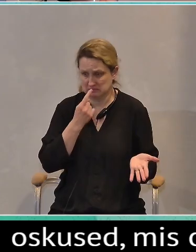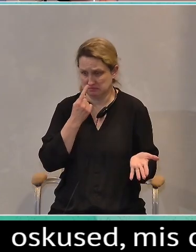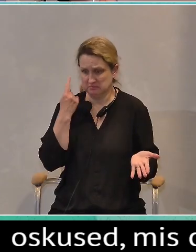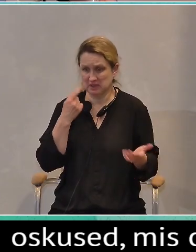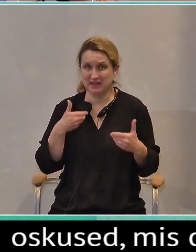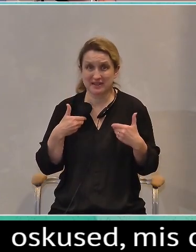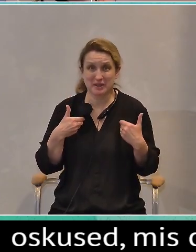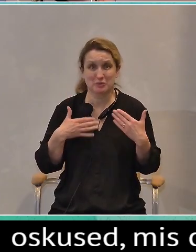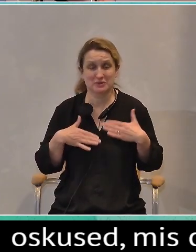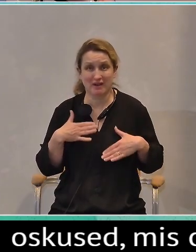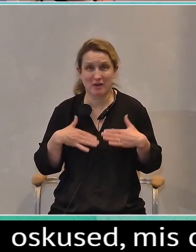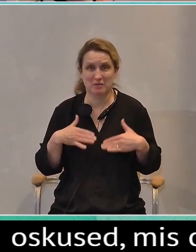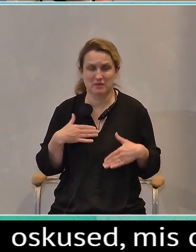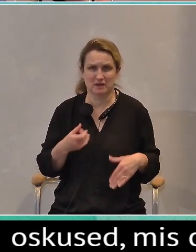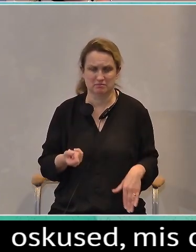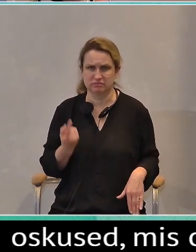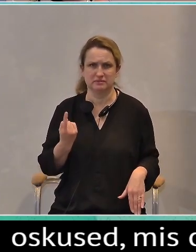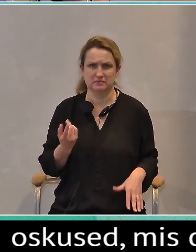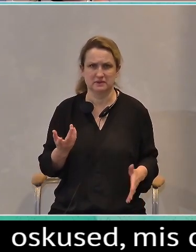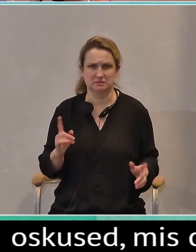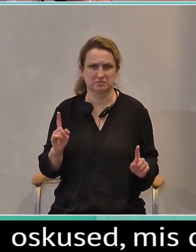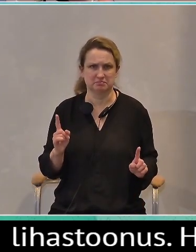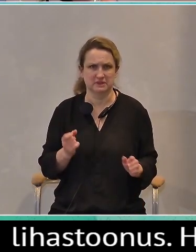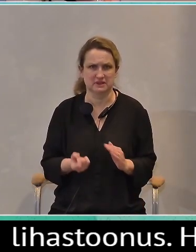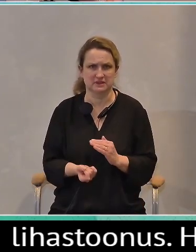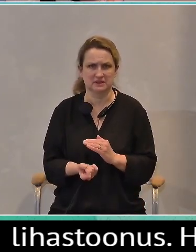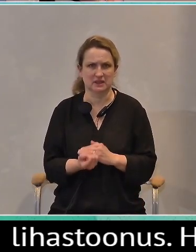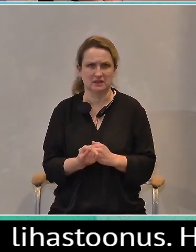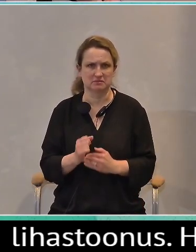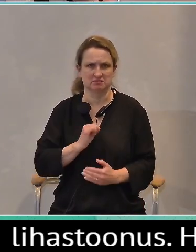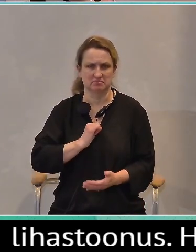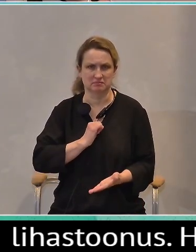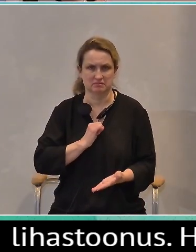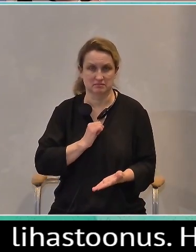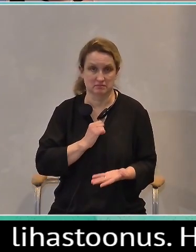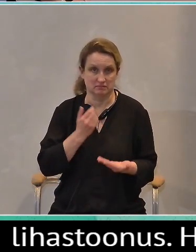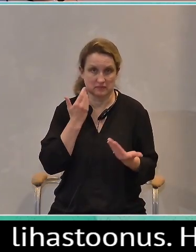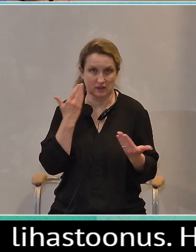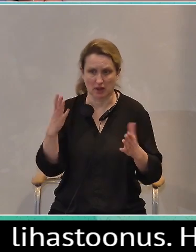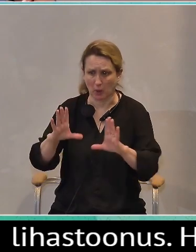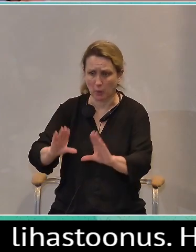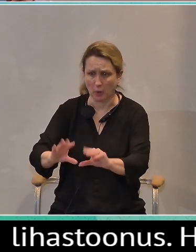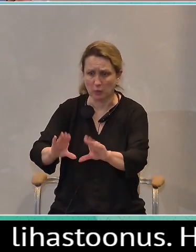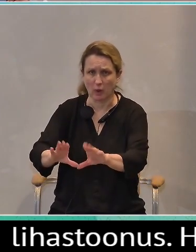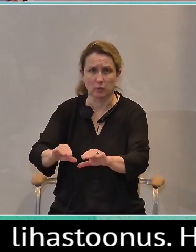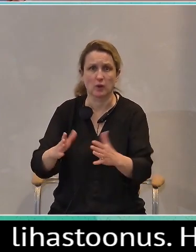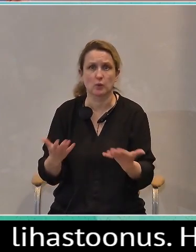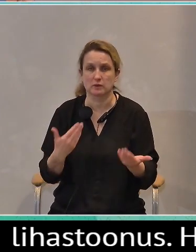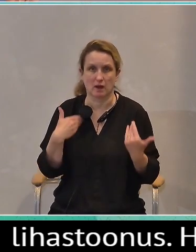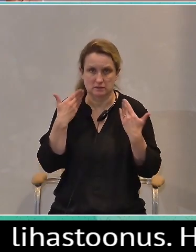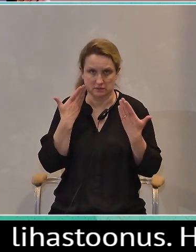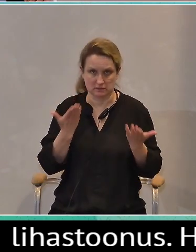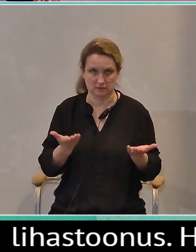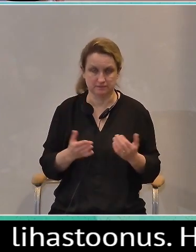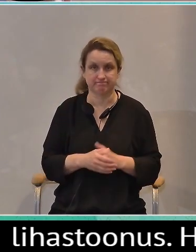We didn't know what would cause those meltdowns in a generally cheerful child, and we didn't know